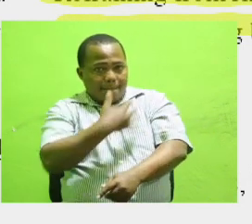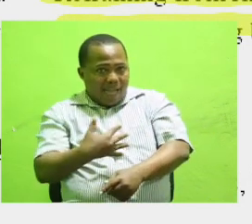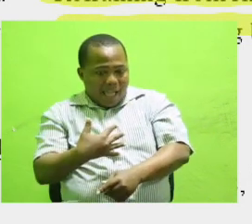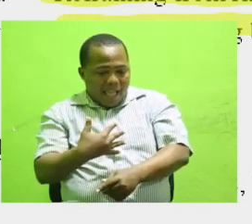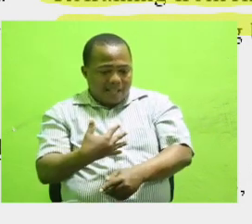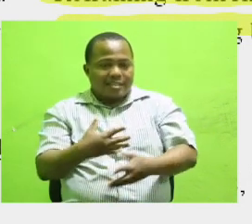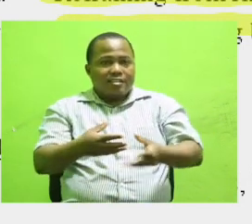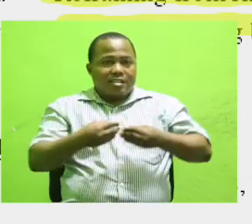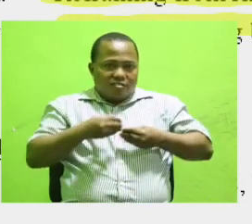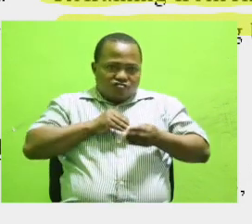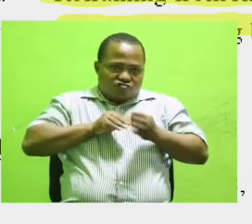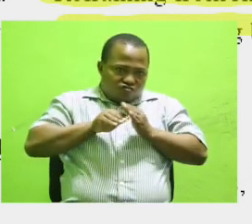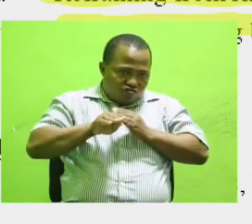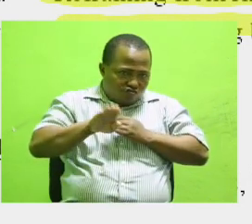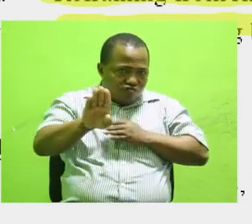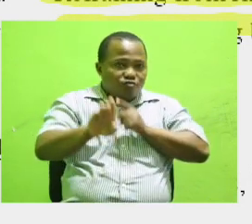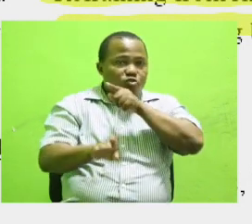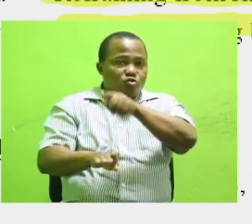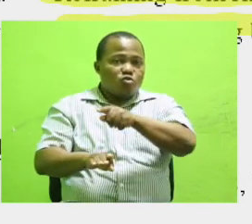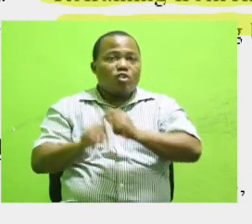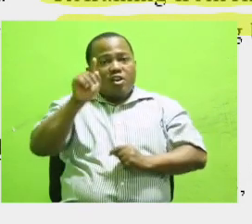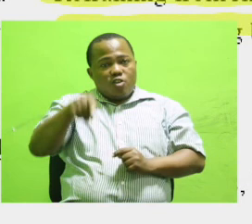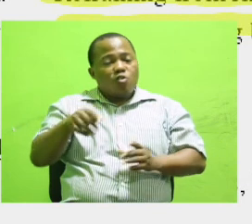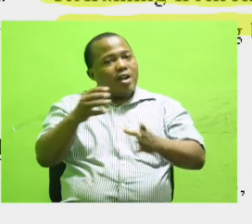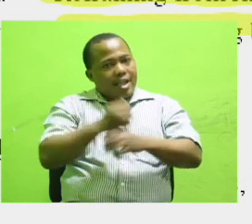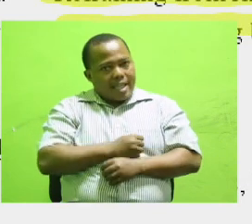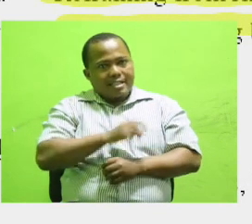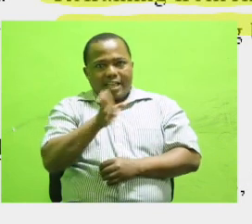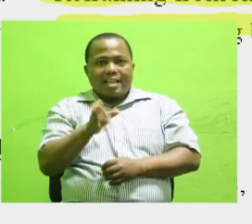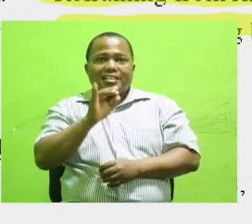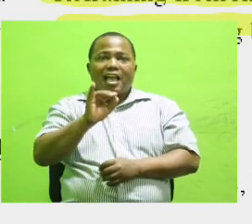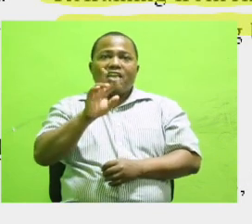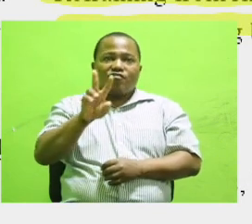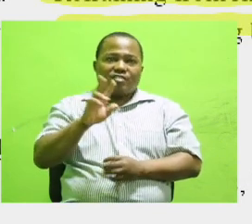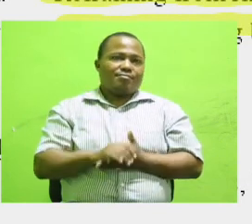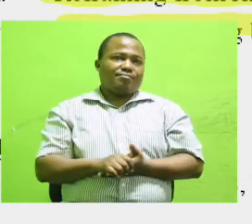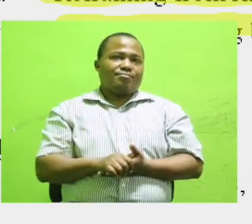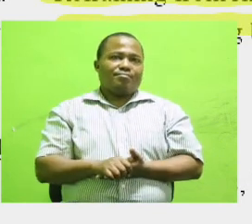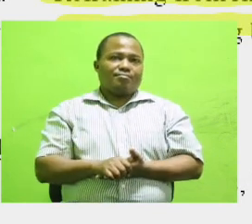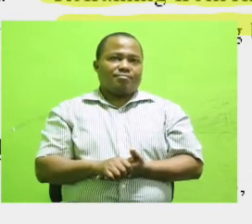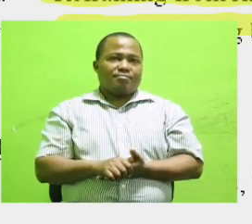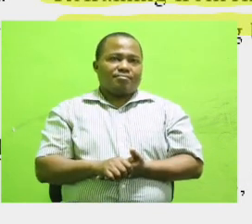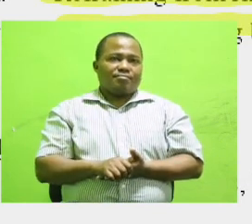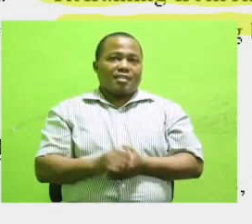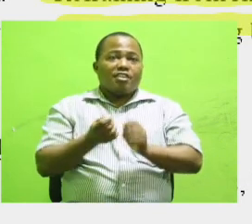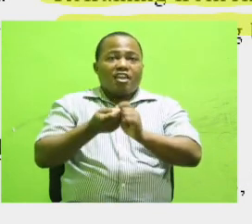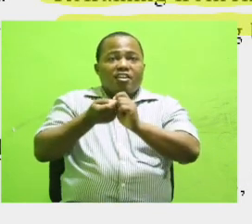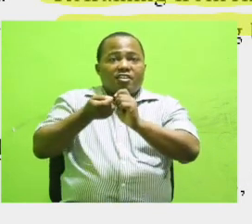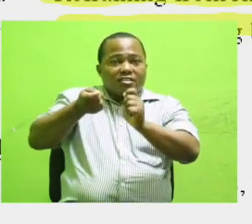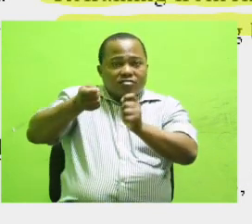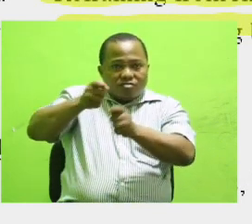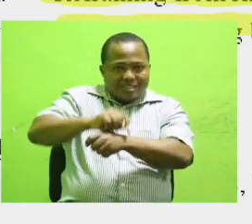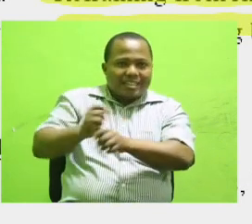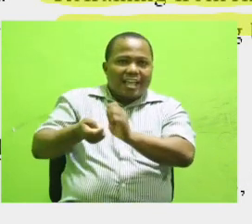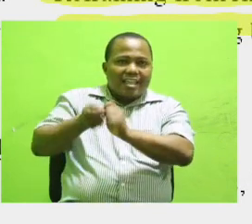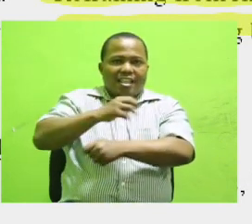is also something else. Wife inheritance is also something else,